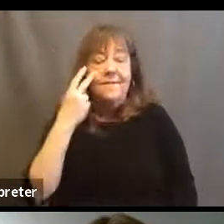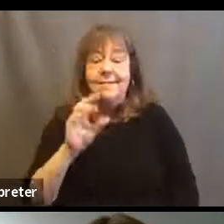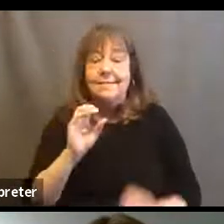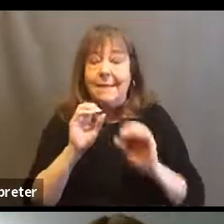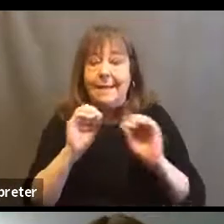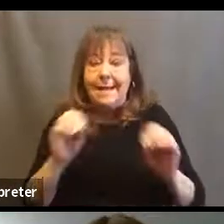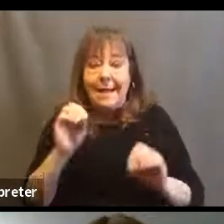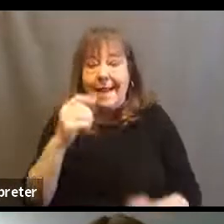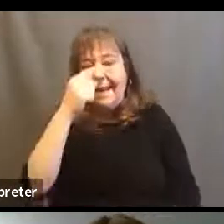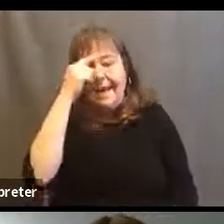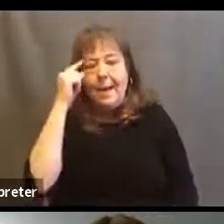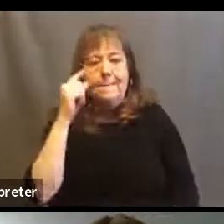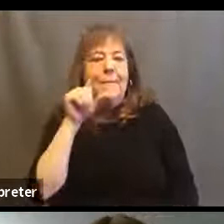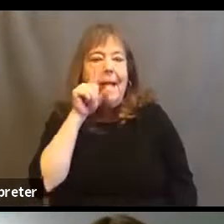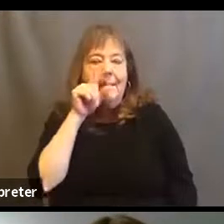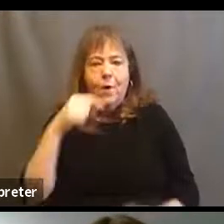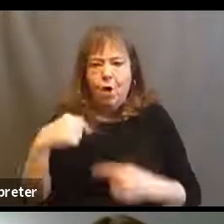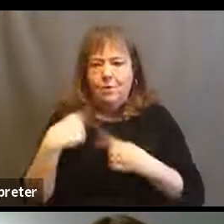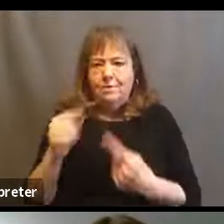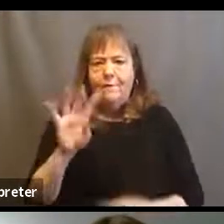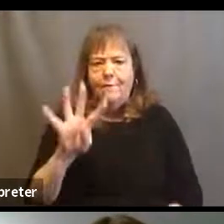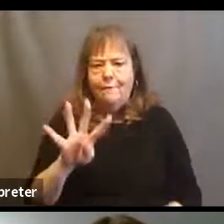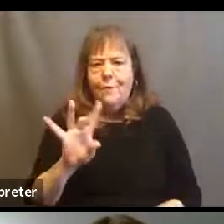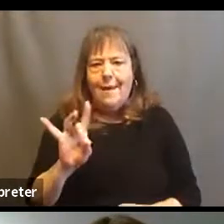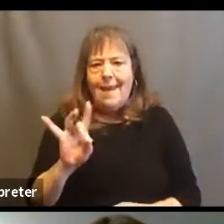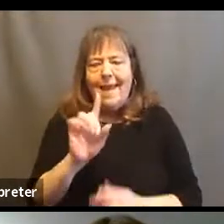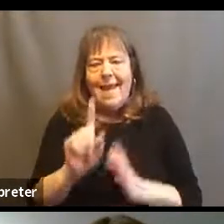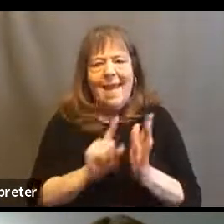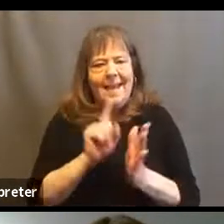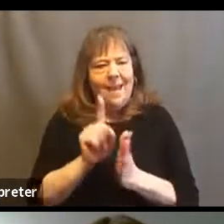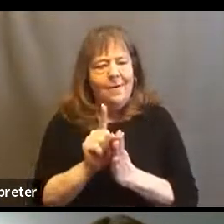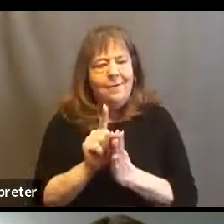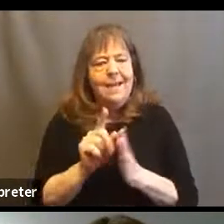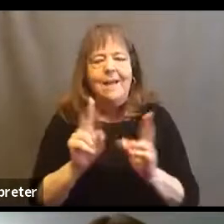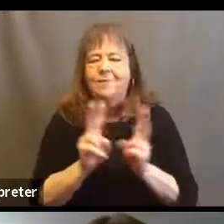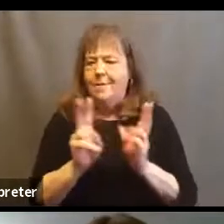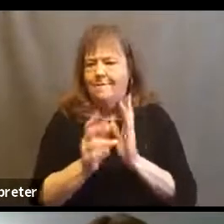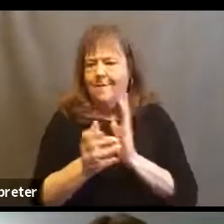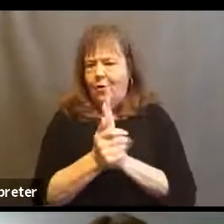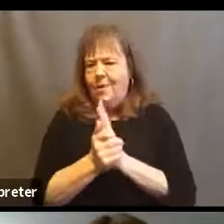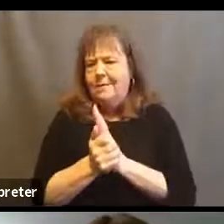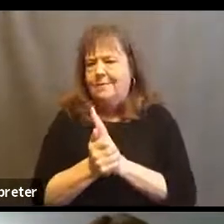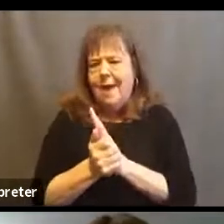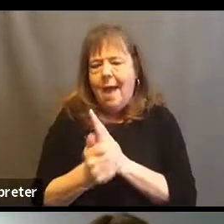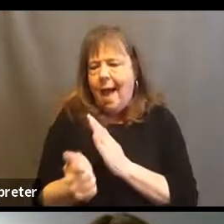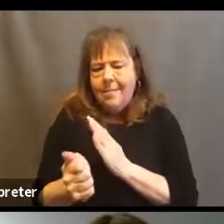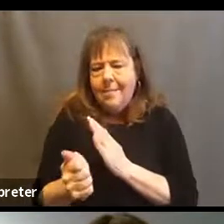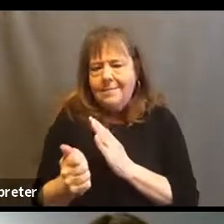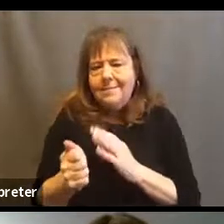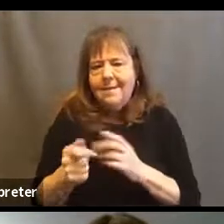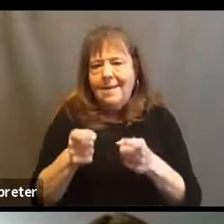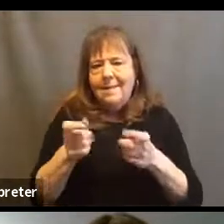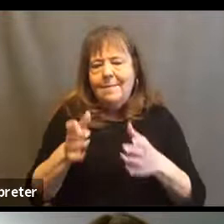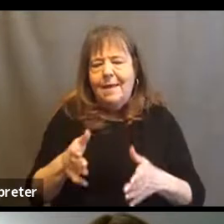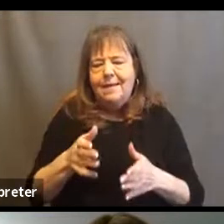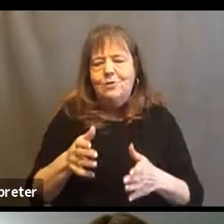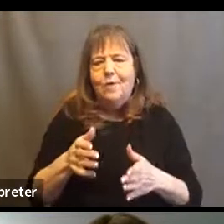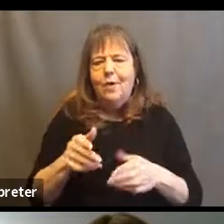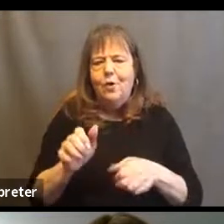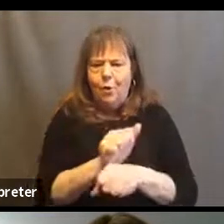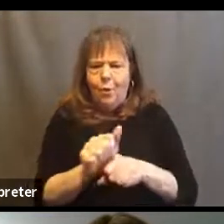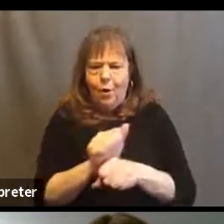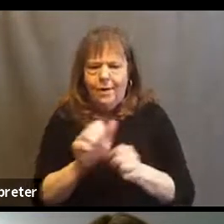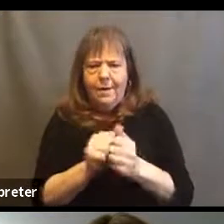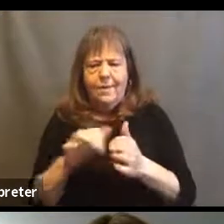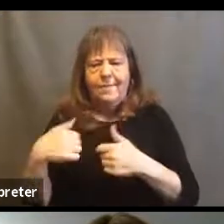bird in our trees for 48 hours. Okay, so we have a very talented associate administrator, Justin, who's been working on this for